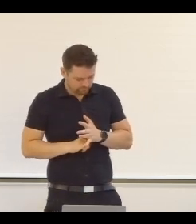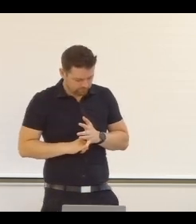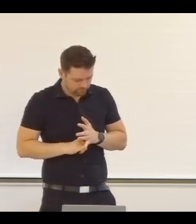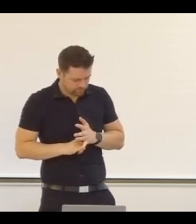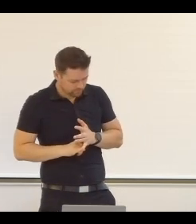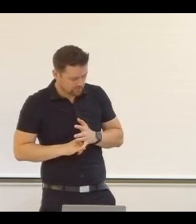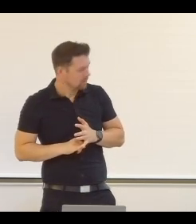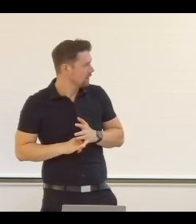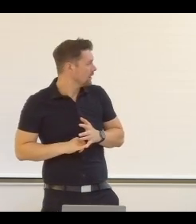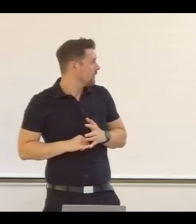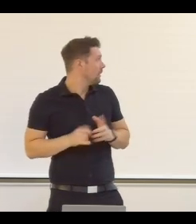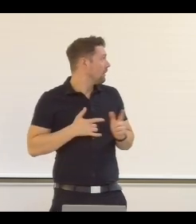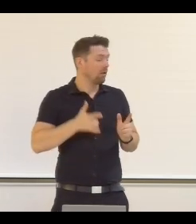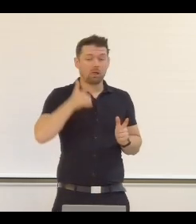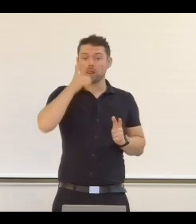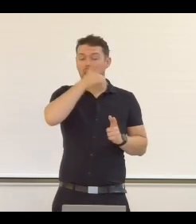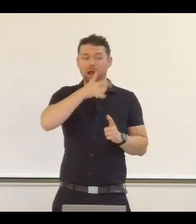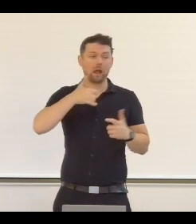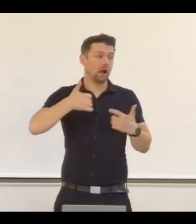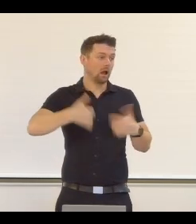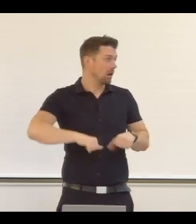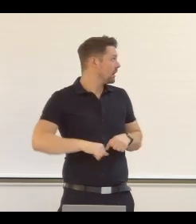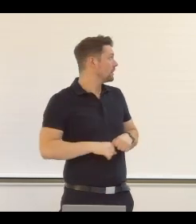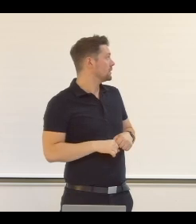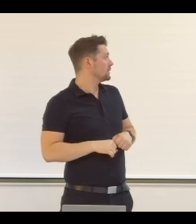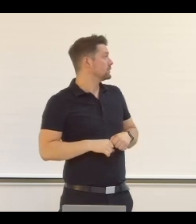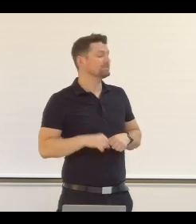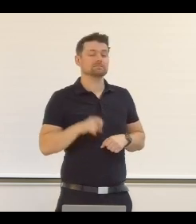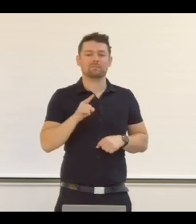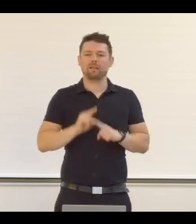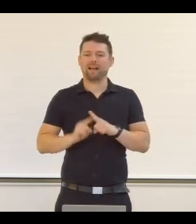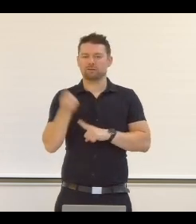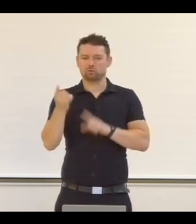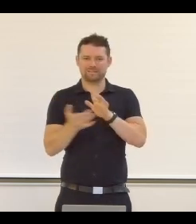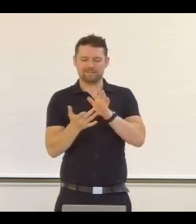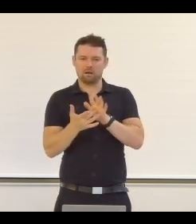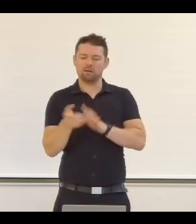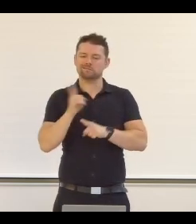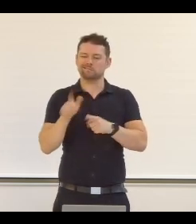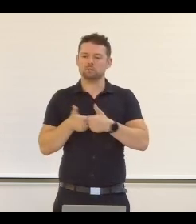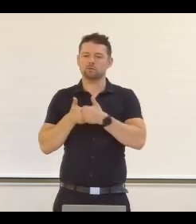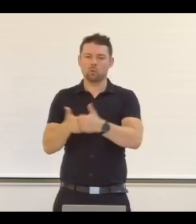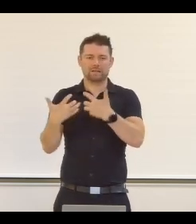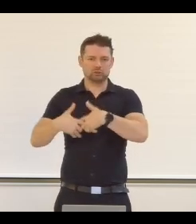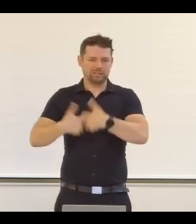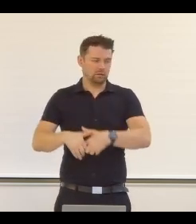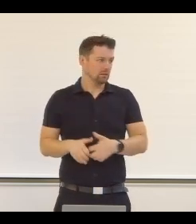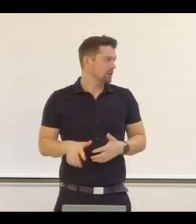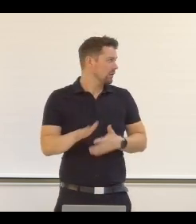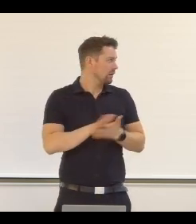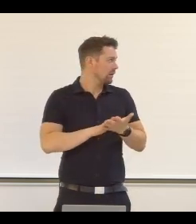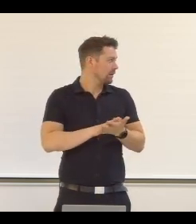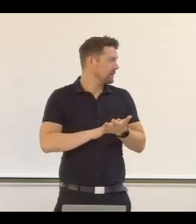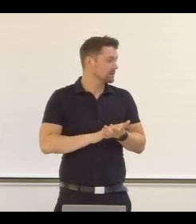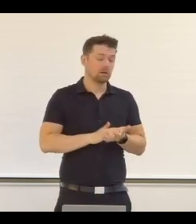to find a position at the European Astronaut Center as a crew support engineer. So my role was to facilitate the